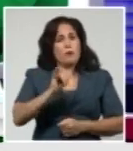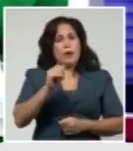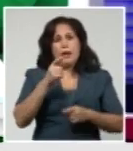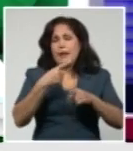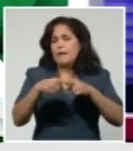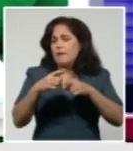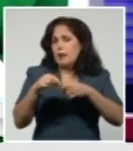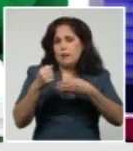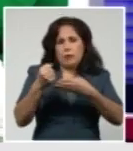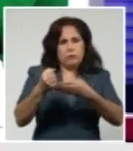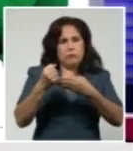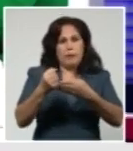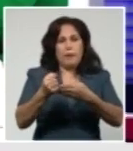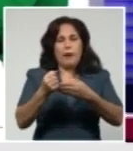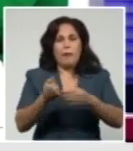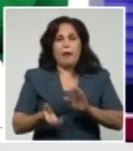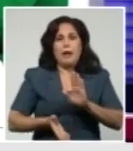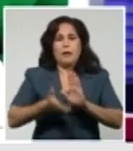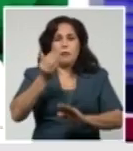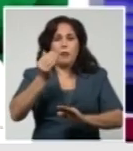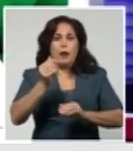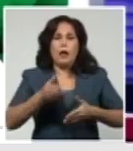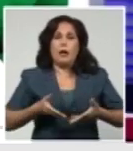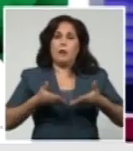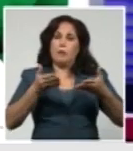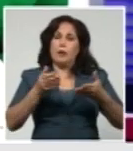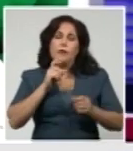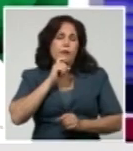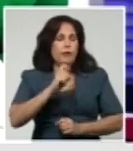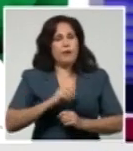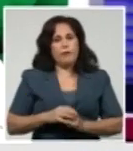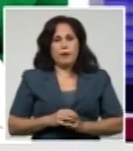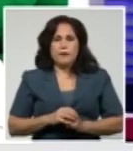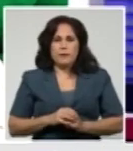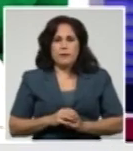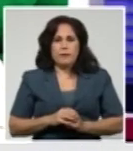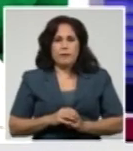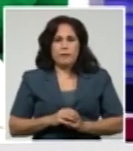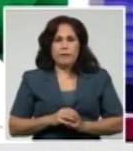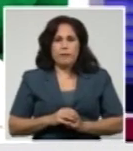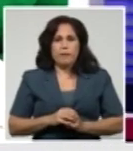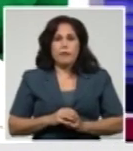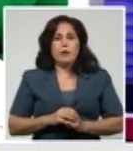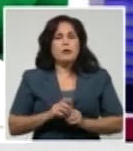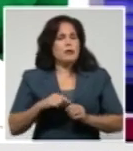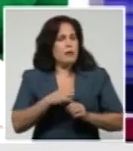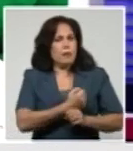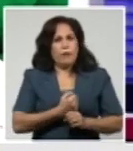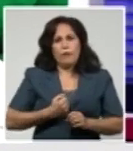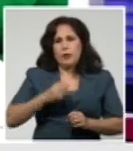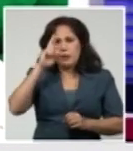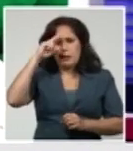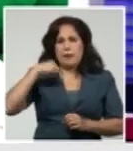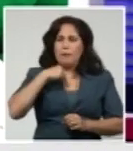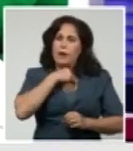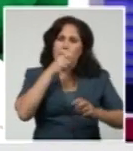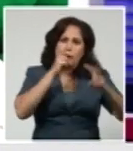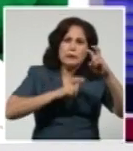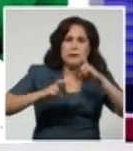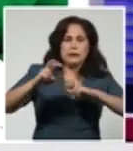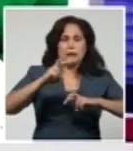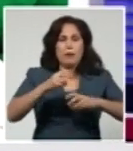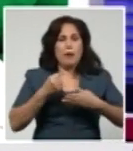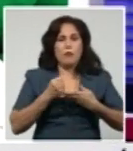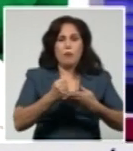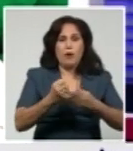was unstable, and she suffered a group of complications which meant that she had to be intubated.